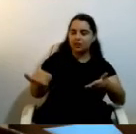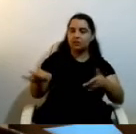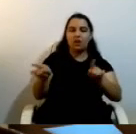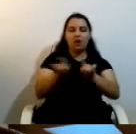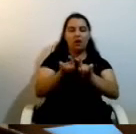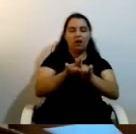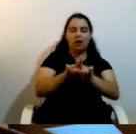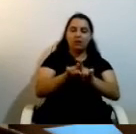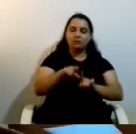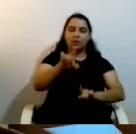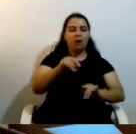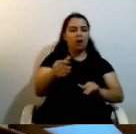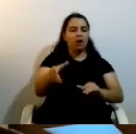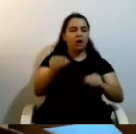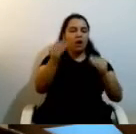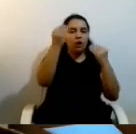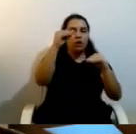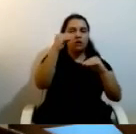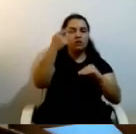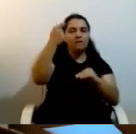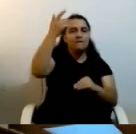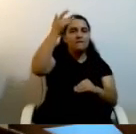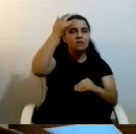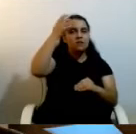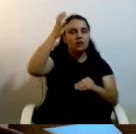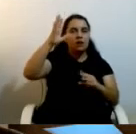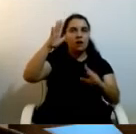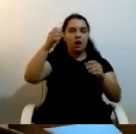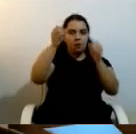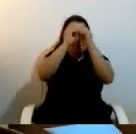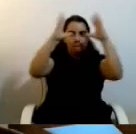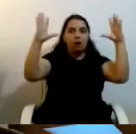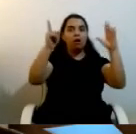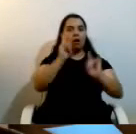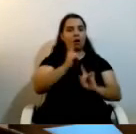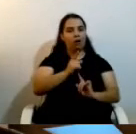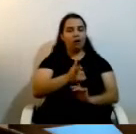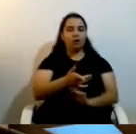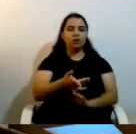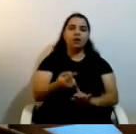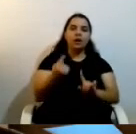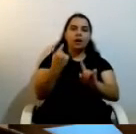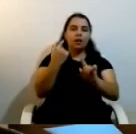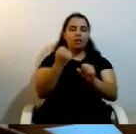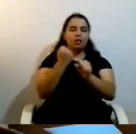mind, work in interesting jobs, contribute to society.